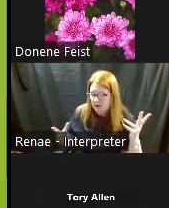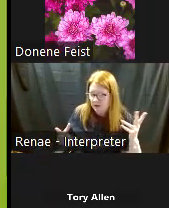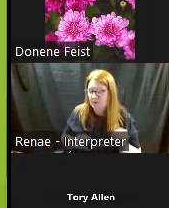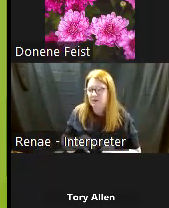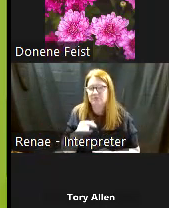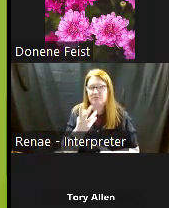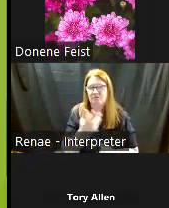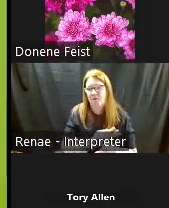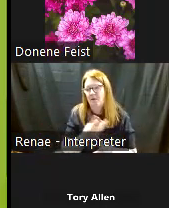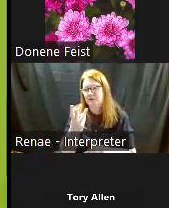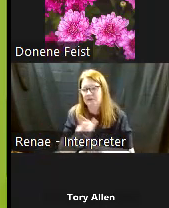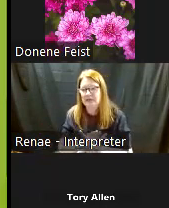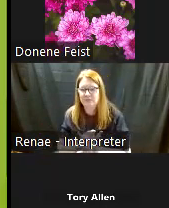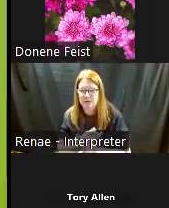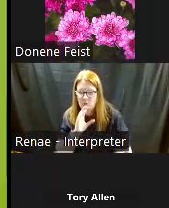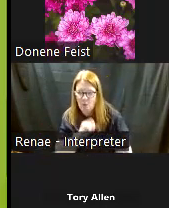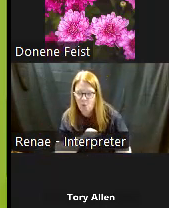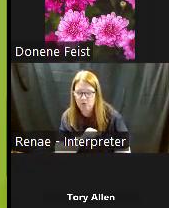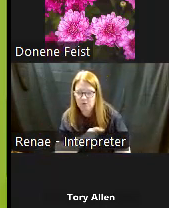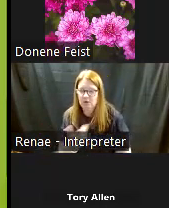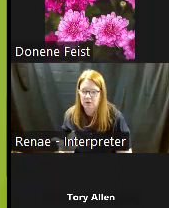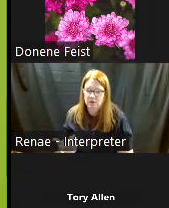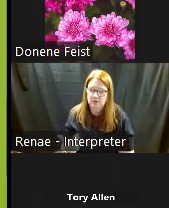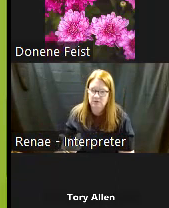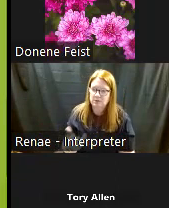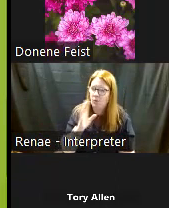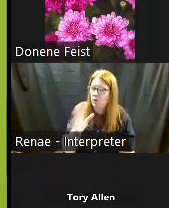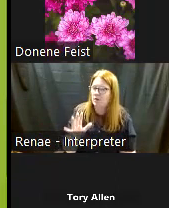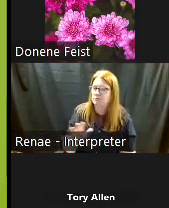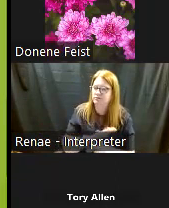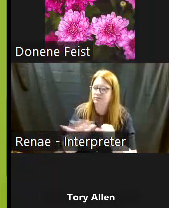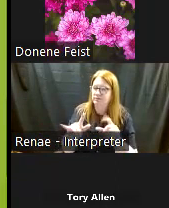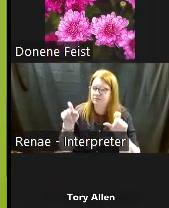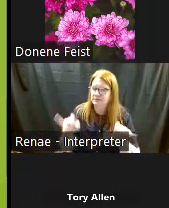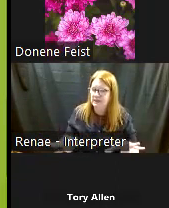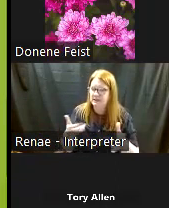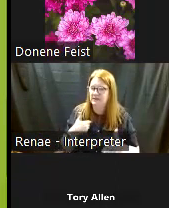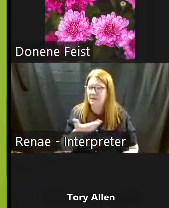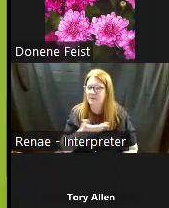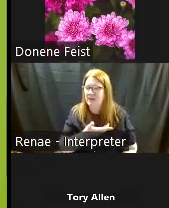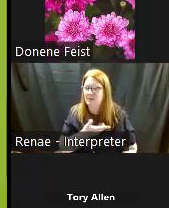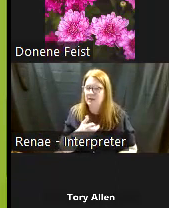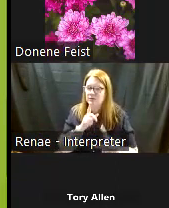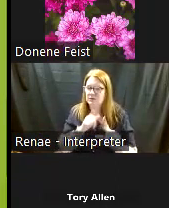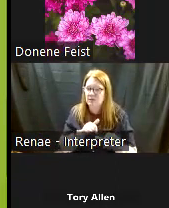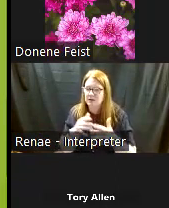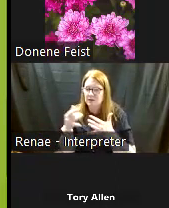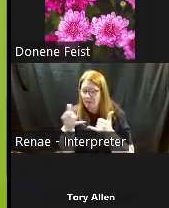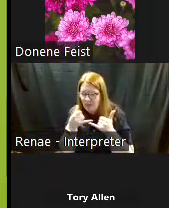old, we'll start to actually test the entire system and have the babies respond and react and play with us.